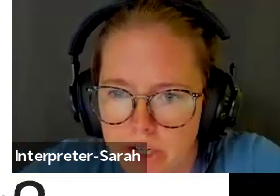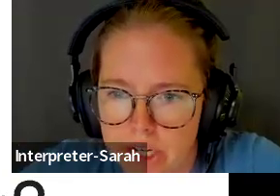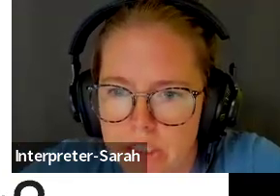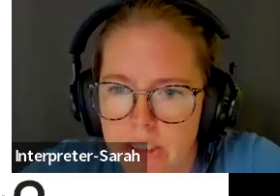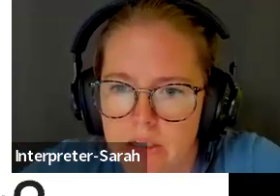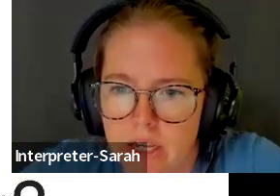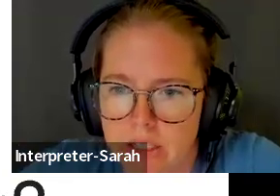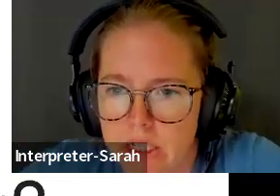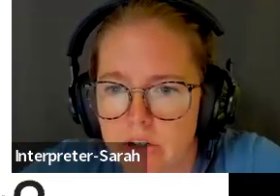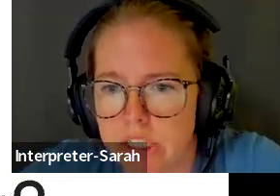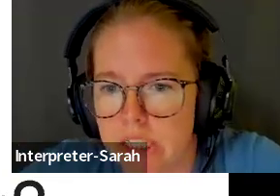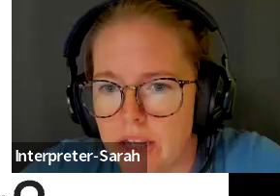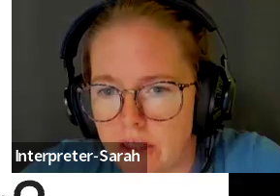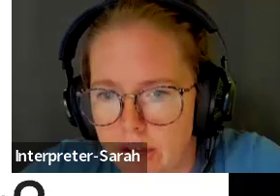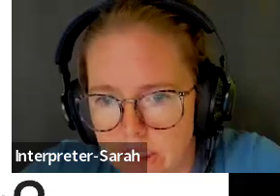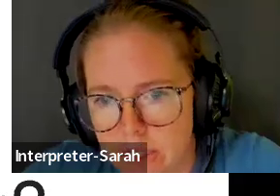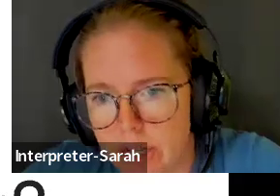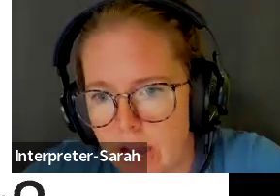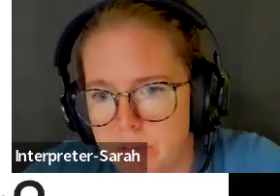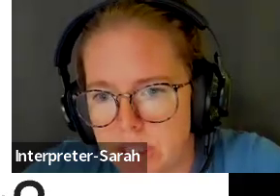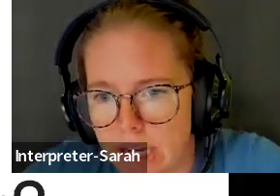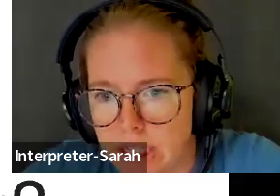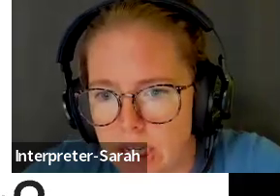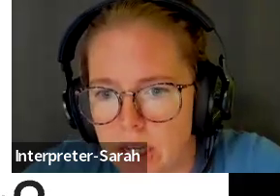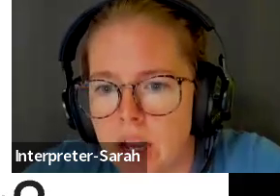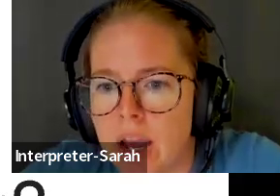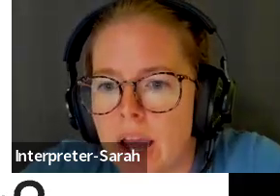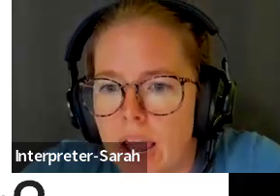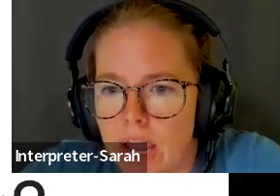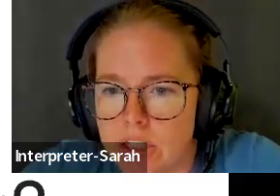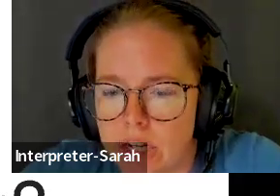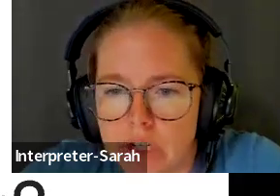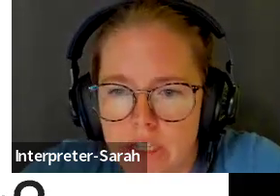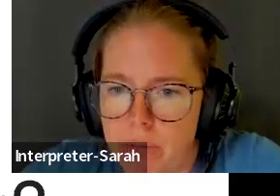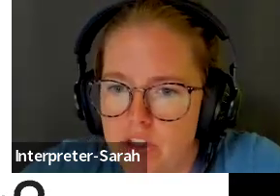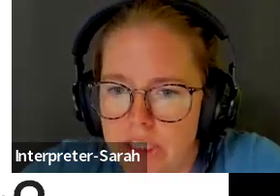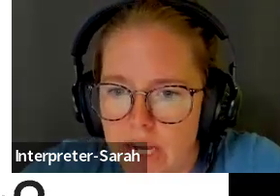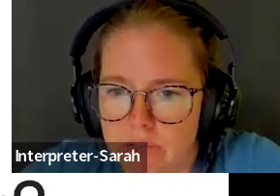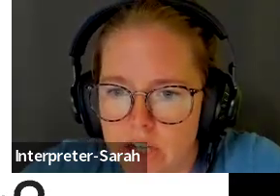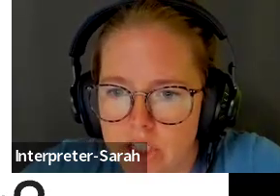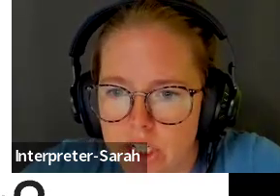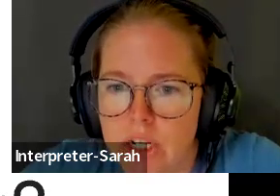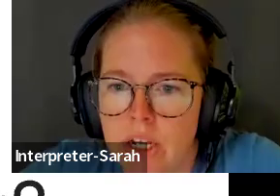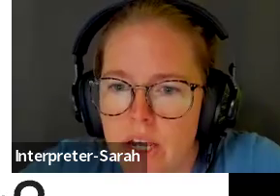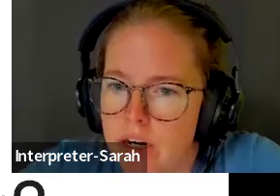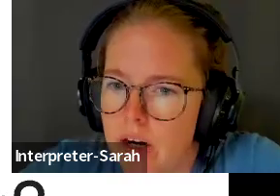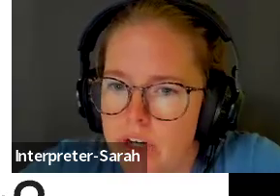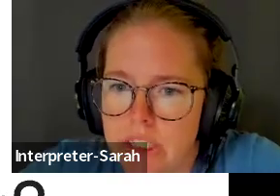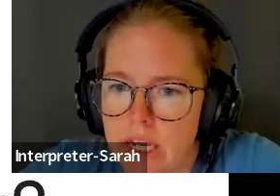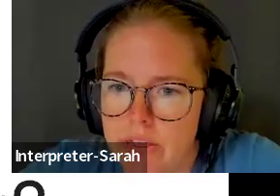healthcare experience, thus decreasing unnecessary labs and testing, and increasing patient